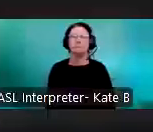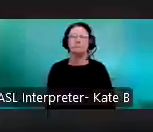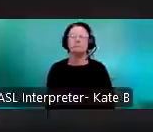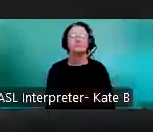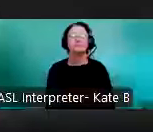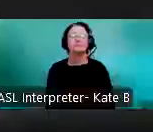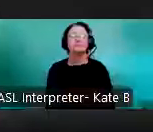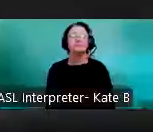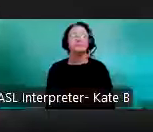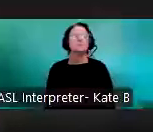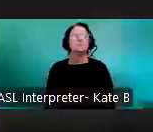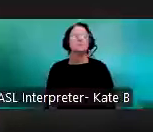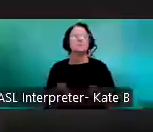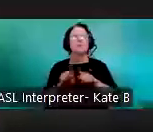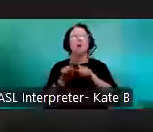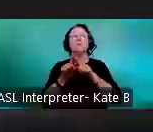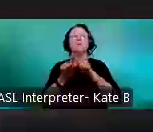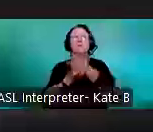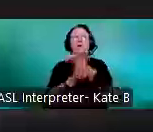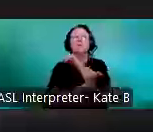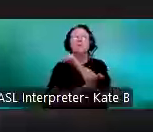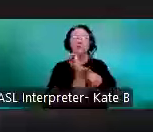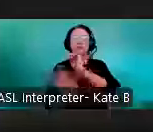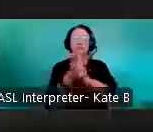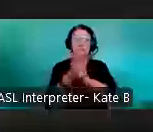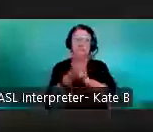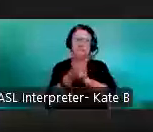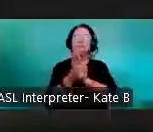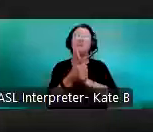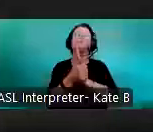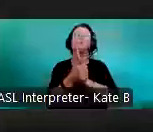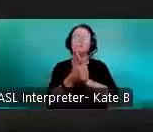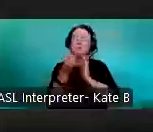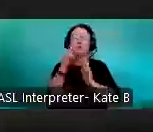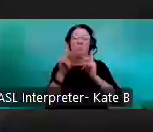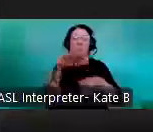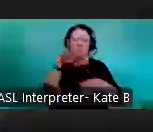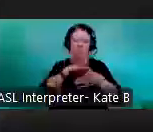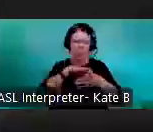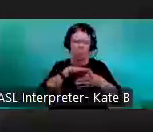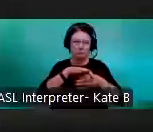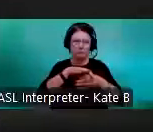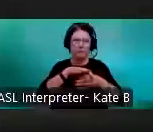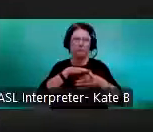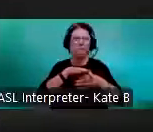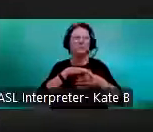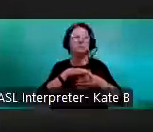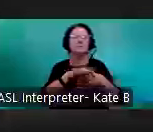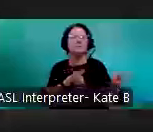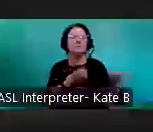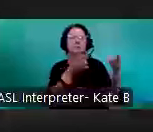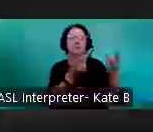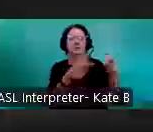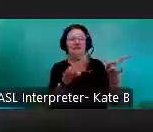There is a constitutional amendment, another one that will be on the ballot in November. I put the language on there and you